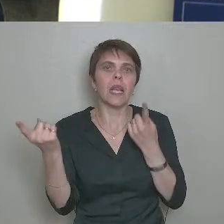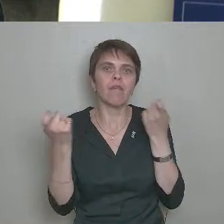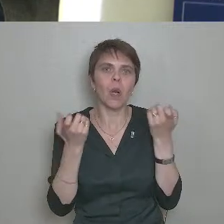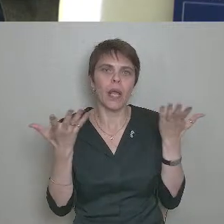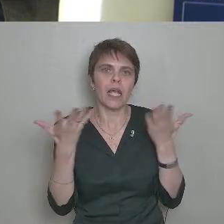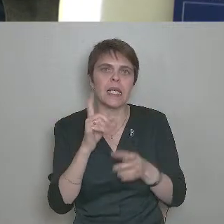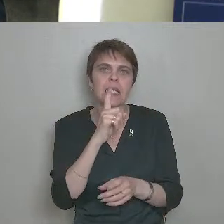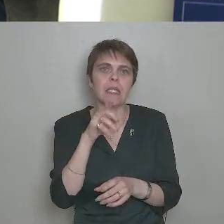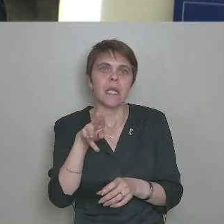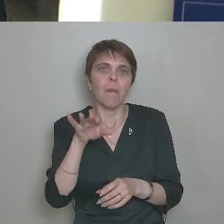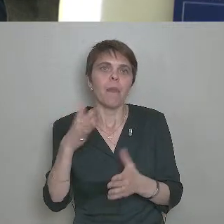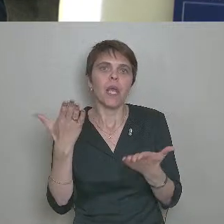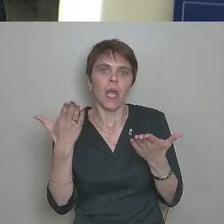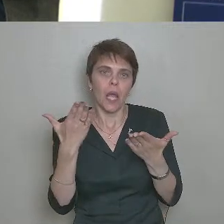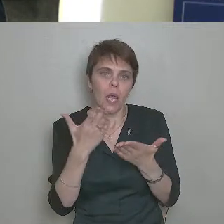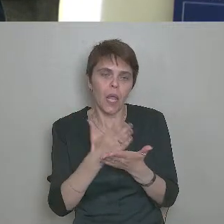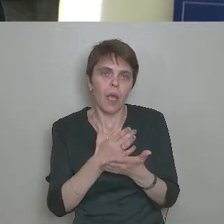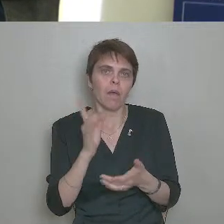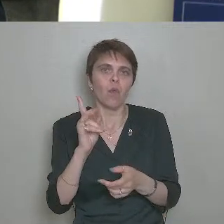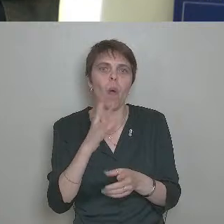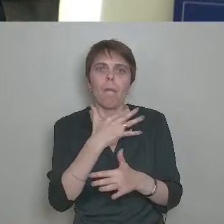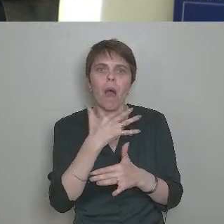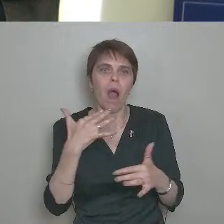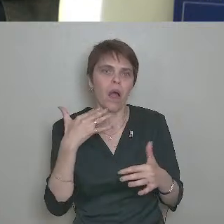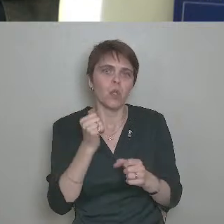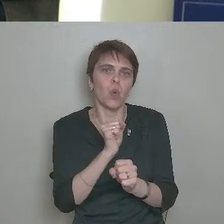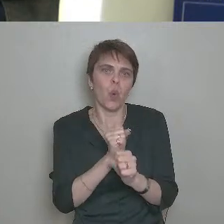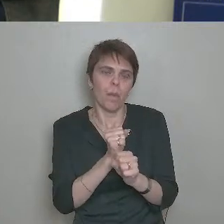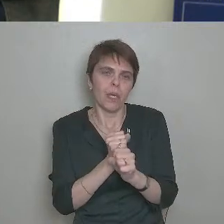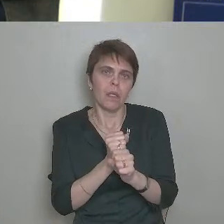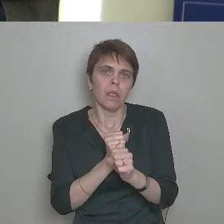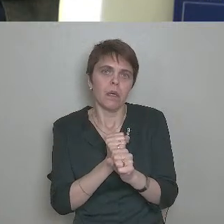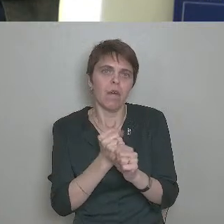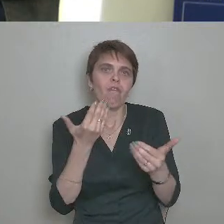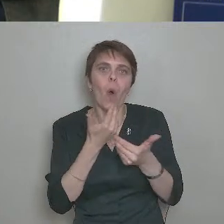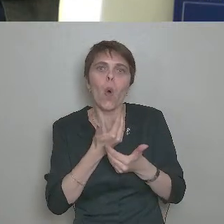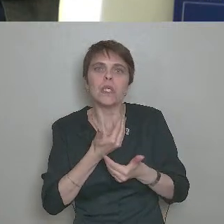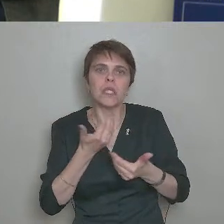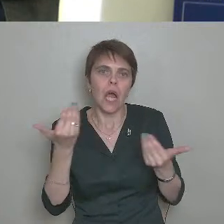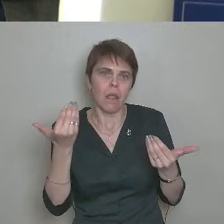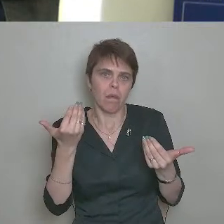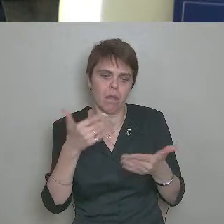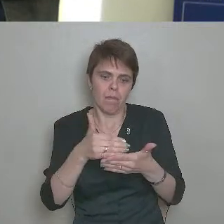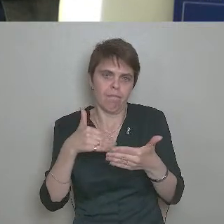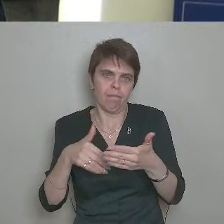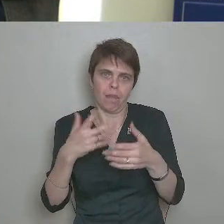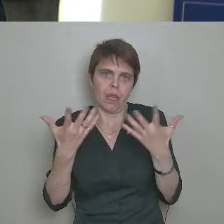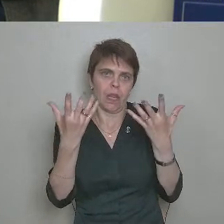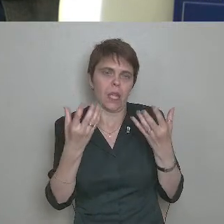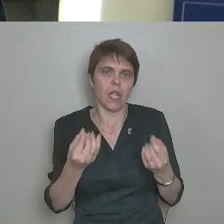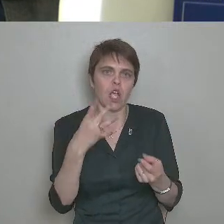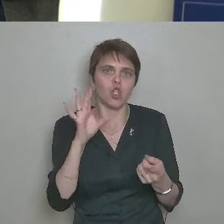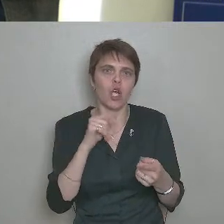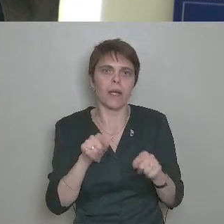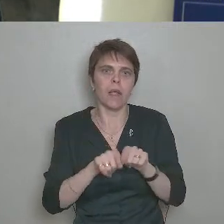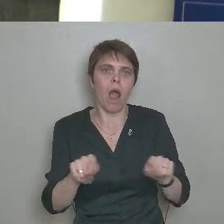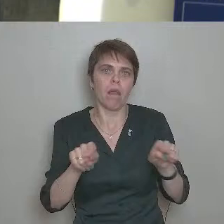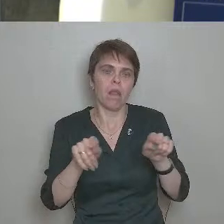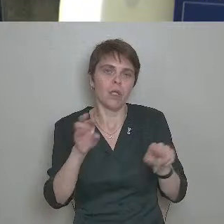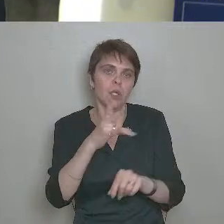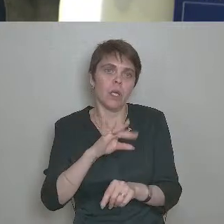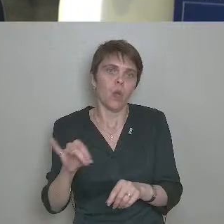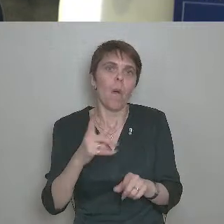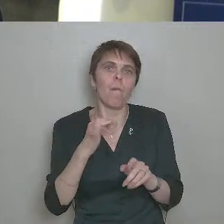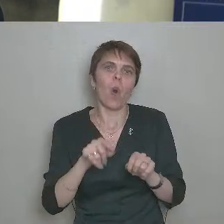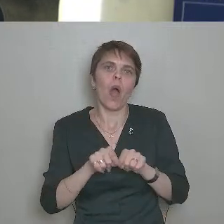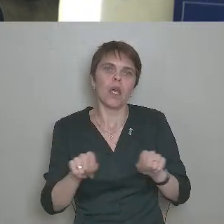Out of the information that we have in media, we can figure out that people are going to wait until the last day just